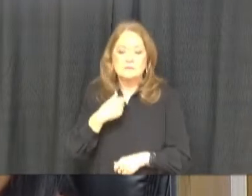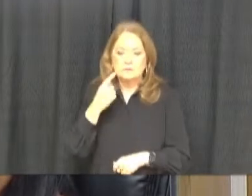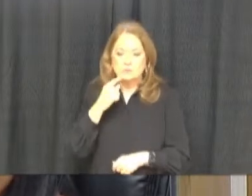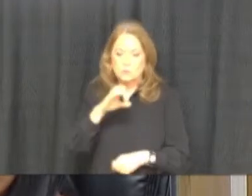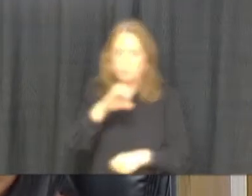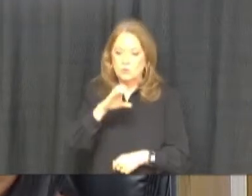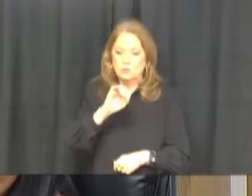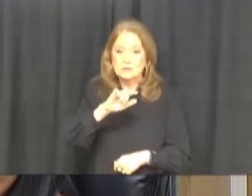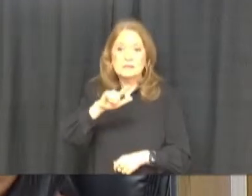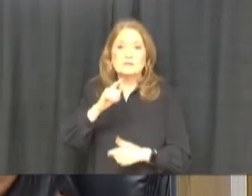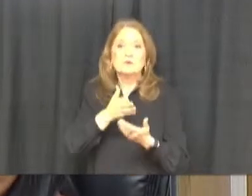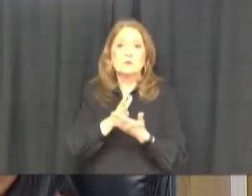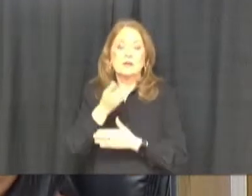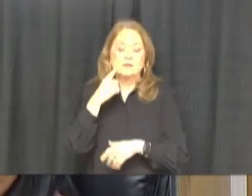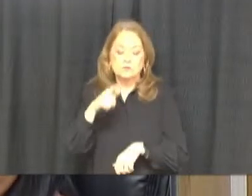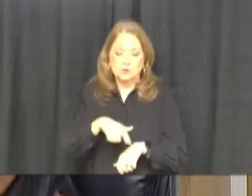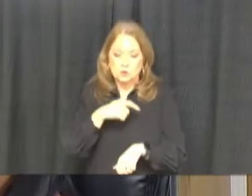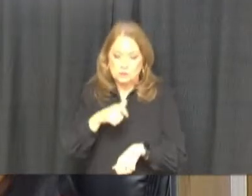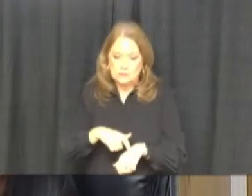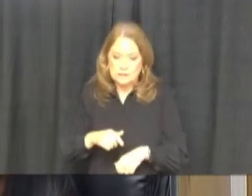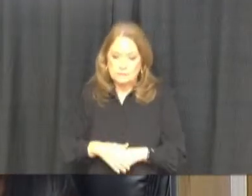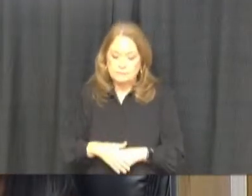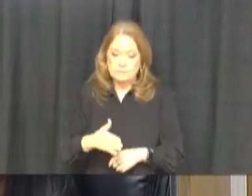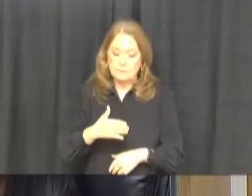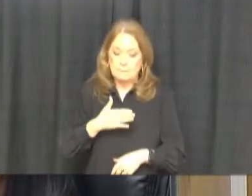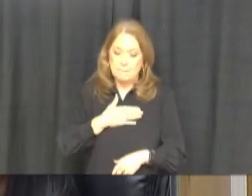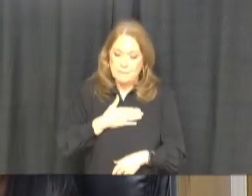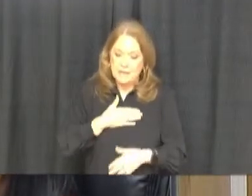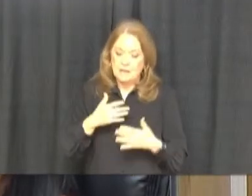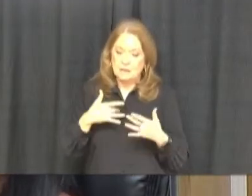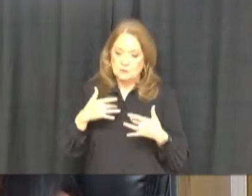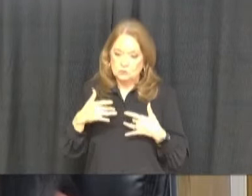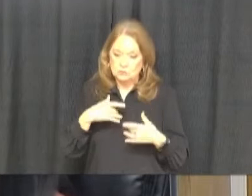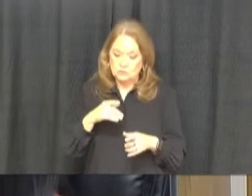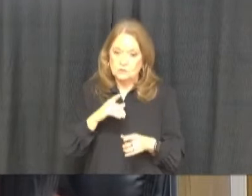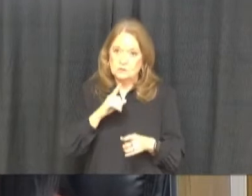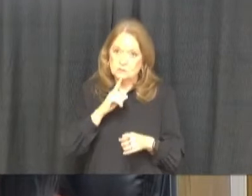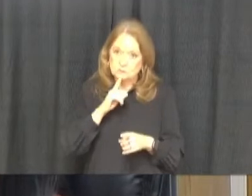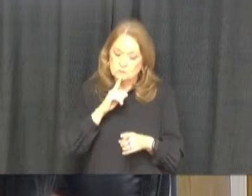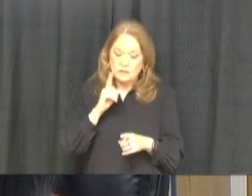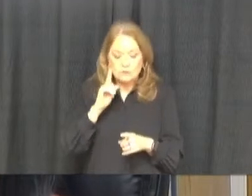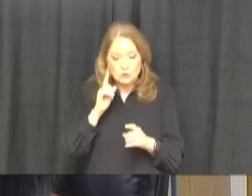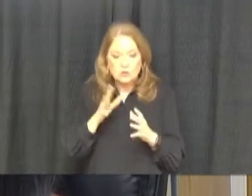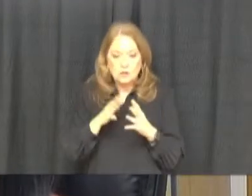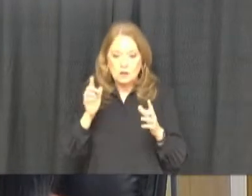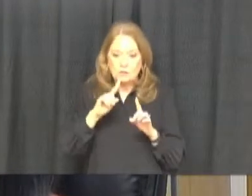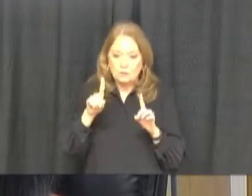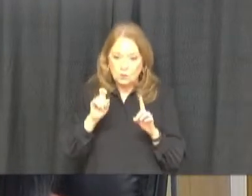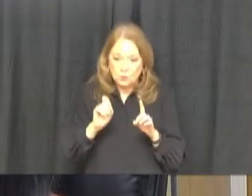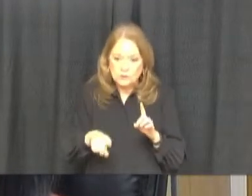rights a long time. My concern, I've heard a lot of good questions about